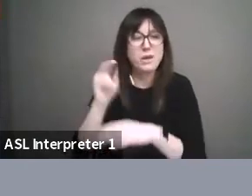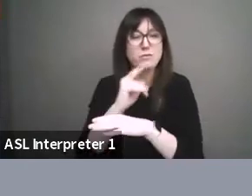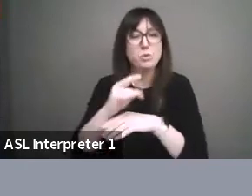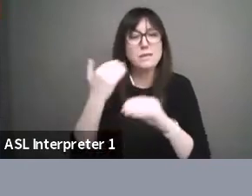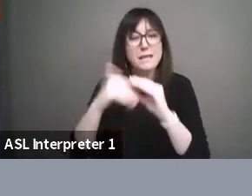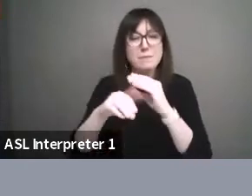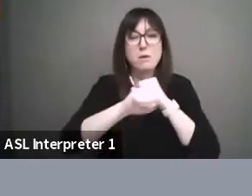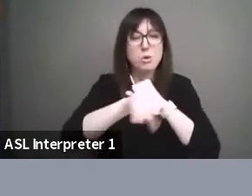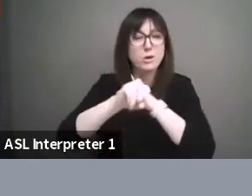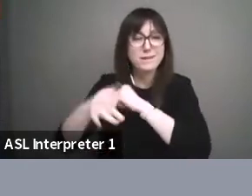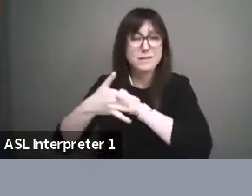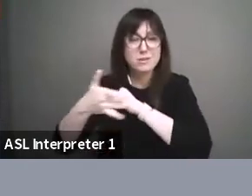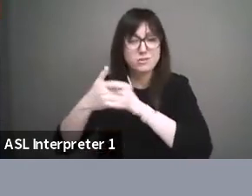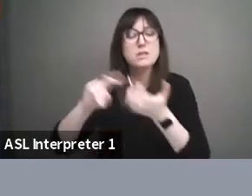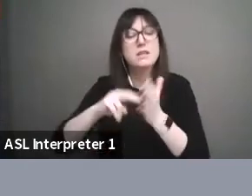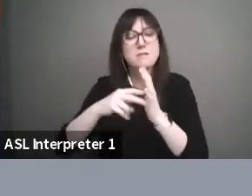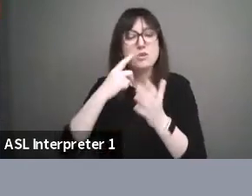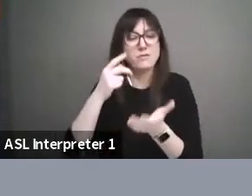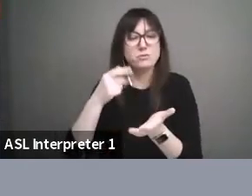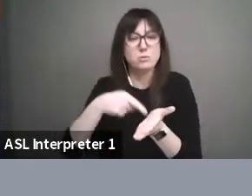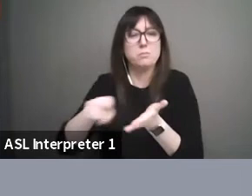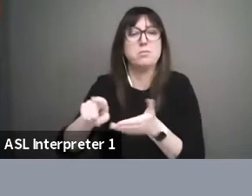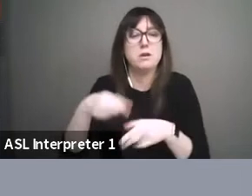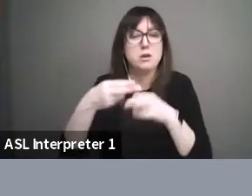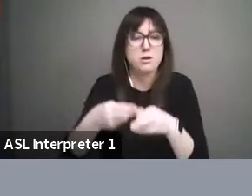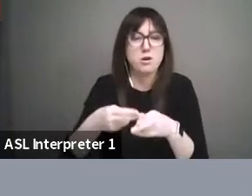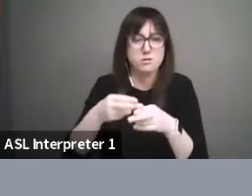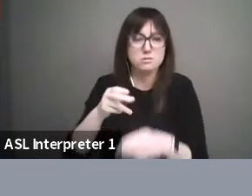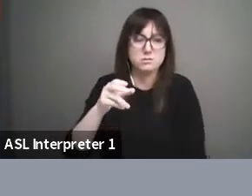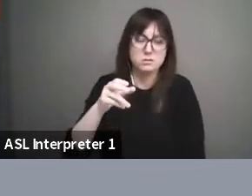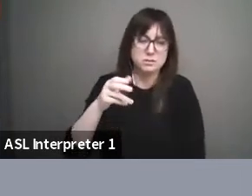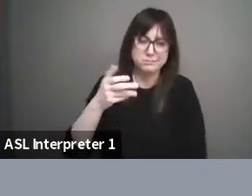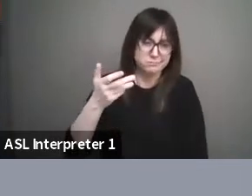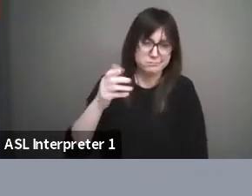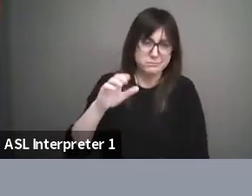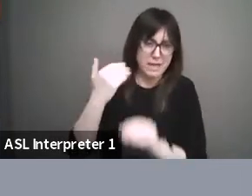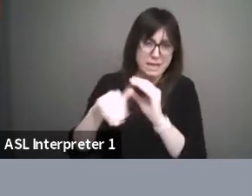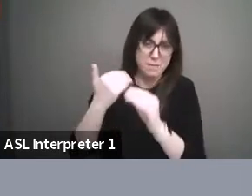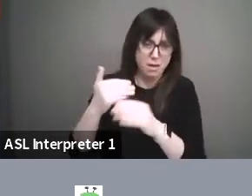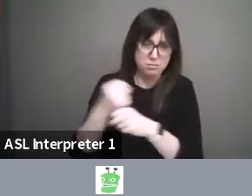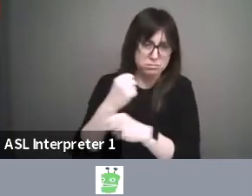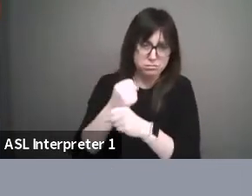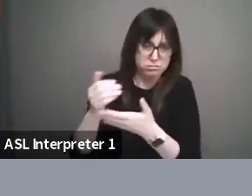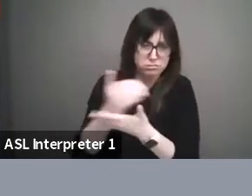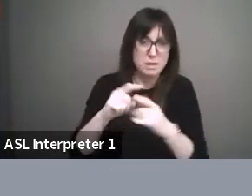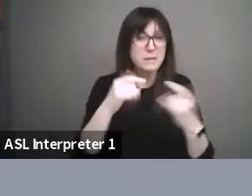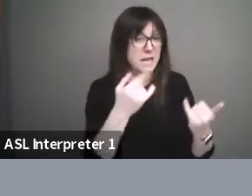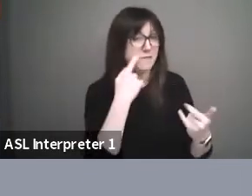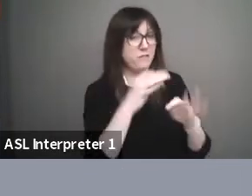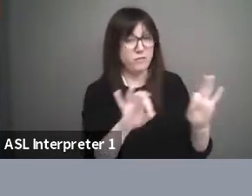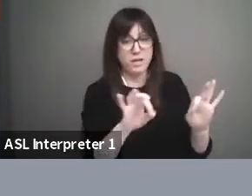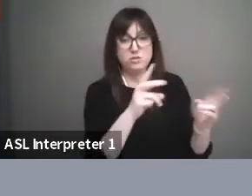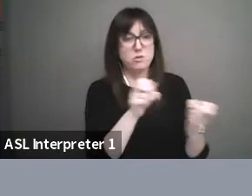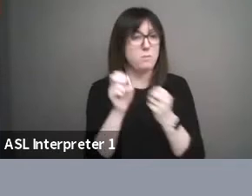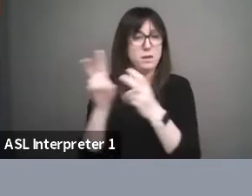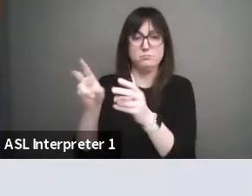you have to invest to get what's called email embed codes. But for today, for free, you could just copy and paste